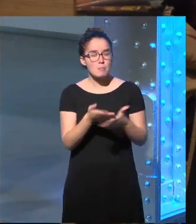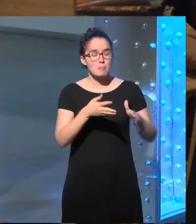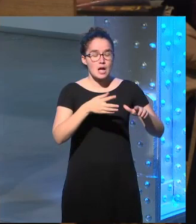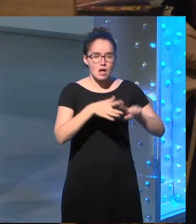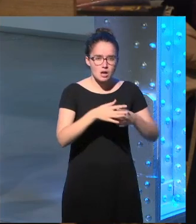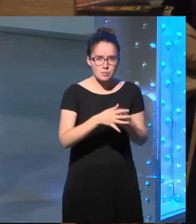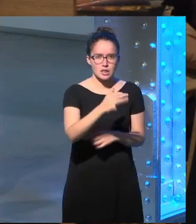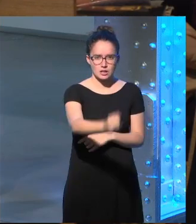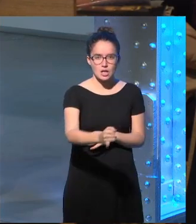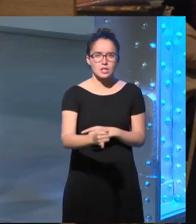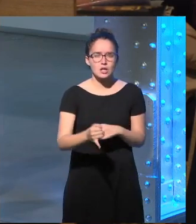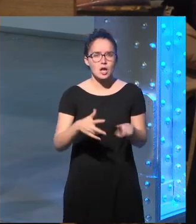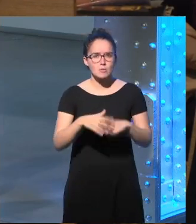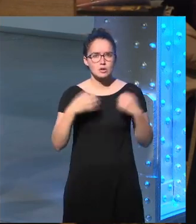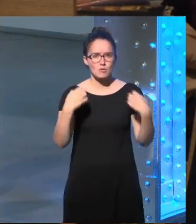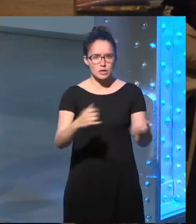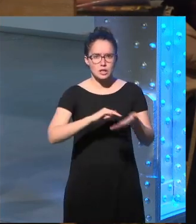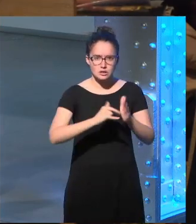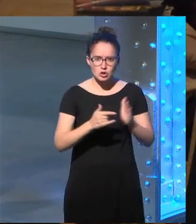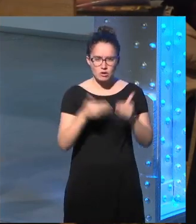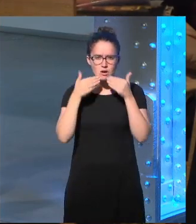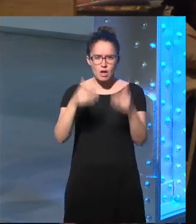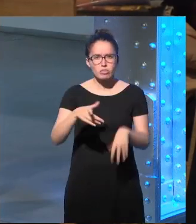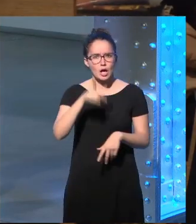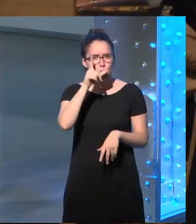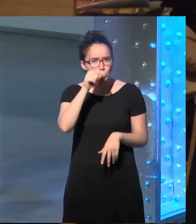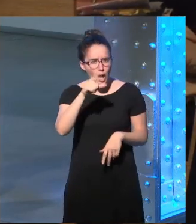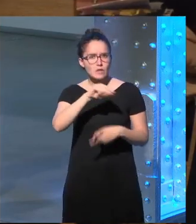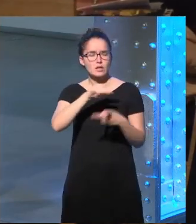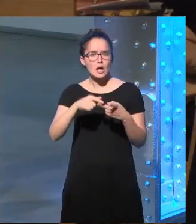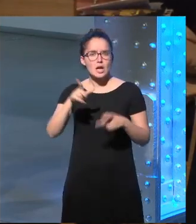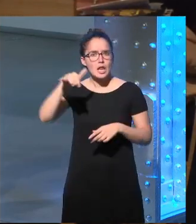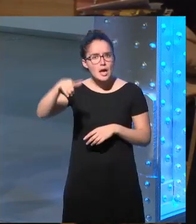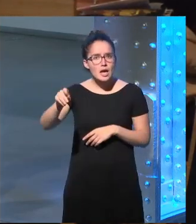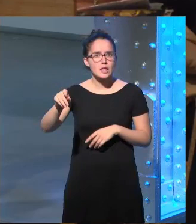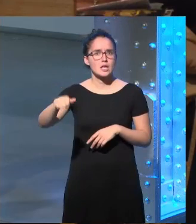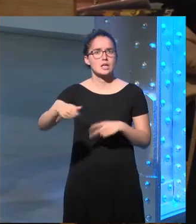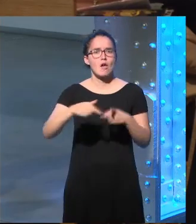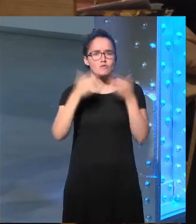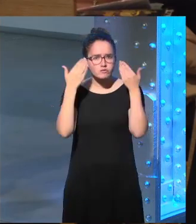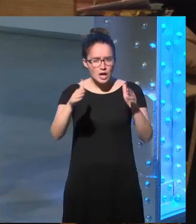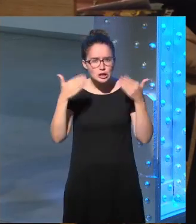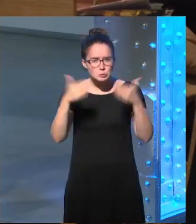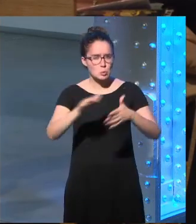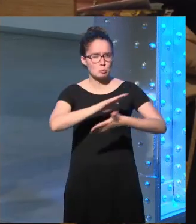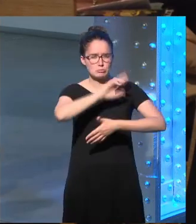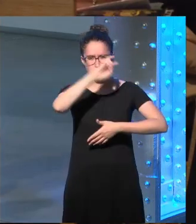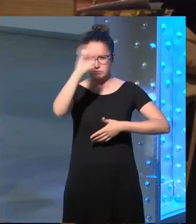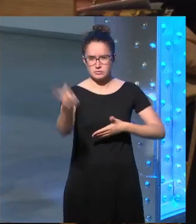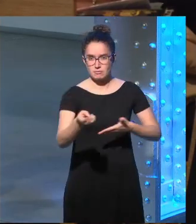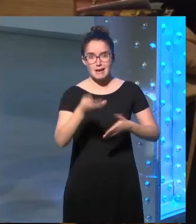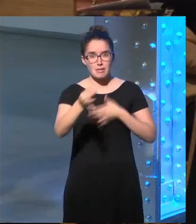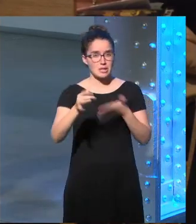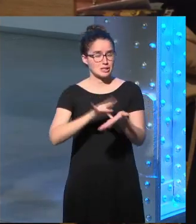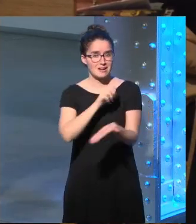is the very society that demands it. We have the tools that are very powerful. We